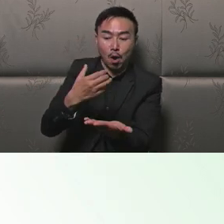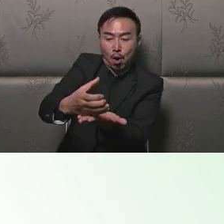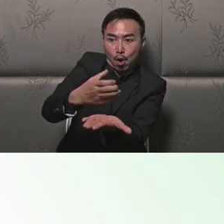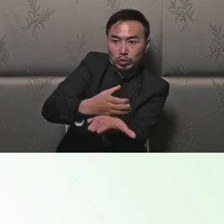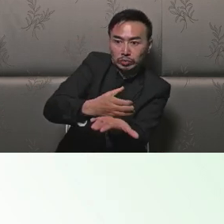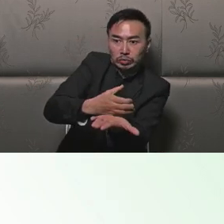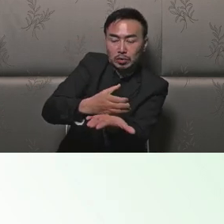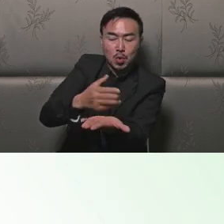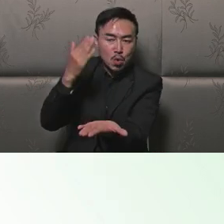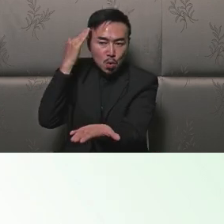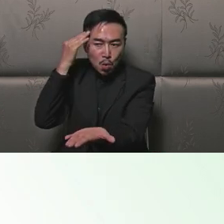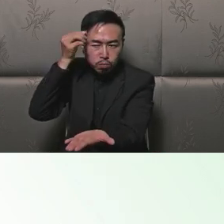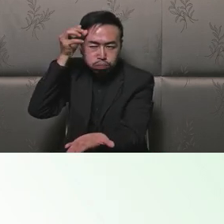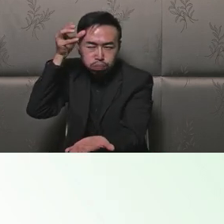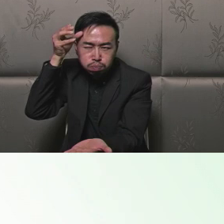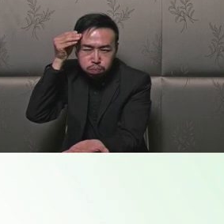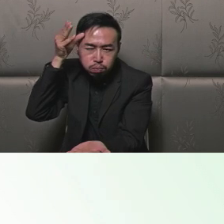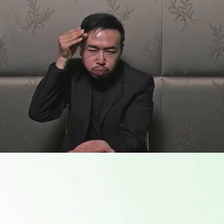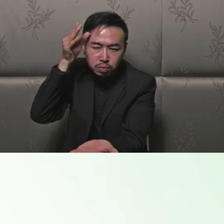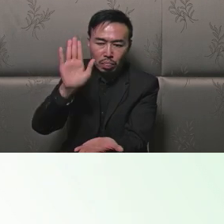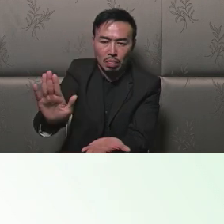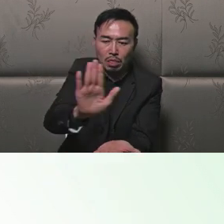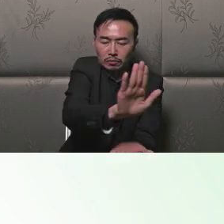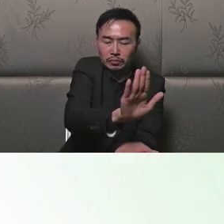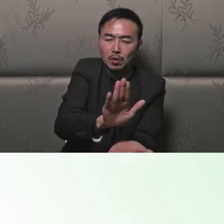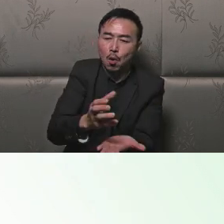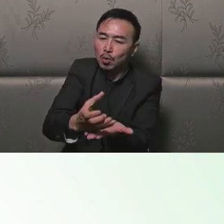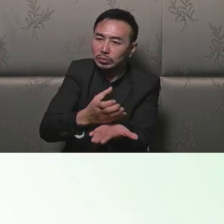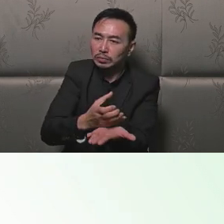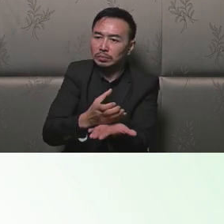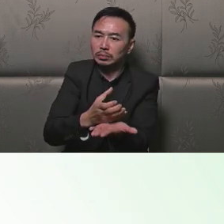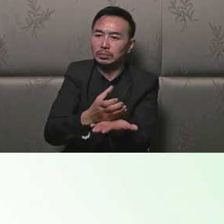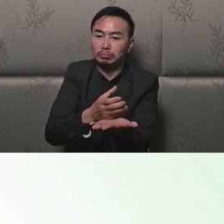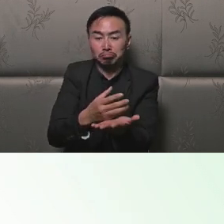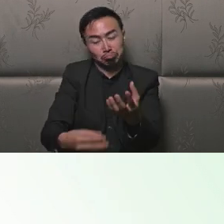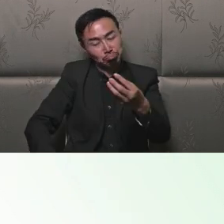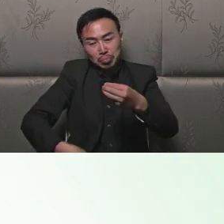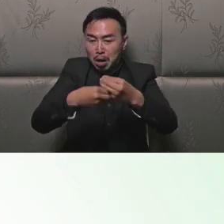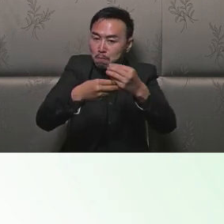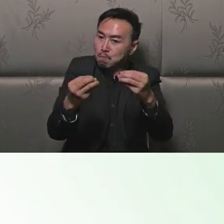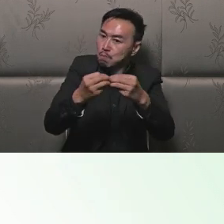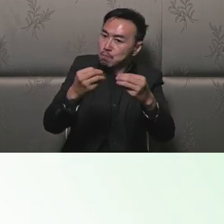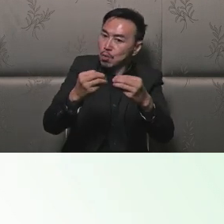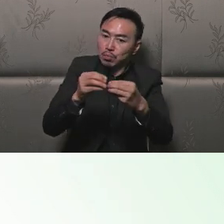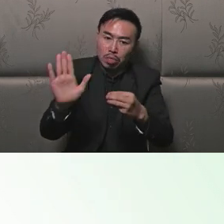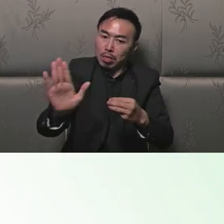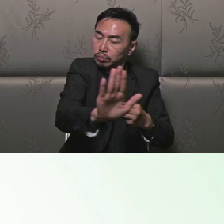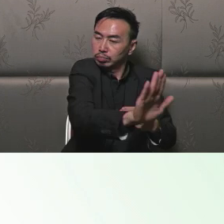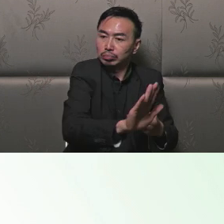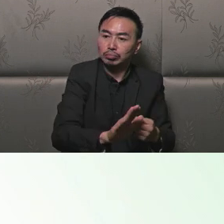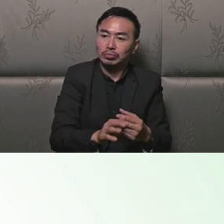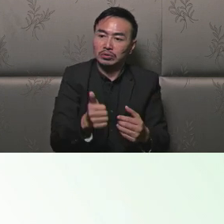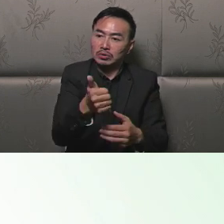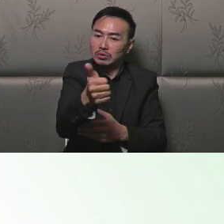So that's the main reason why we need to profile and plan. We need to prepare activities and tasks